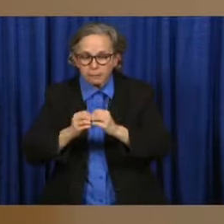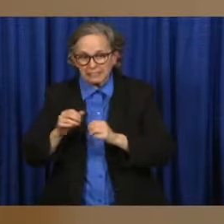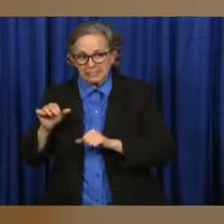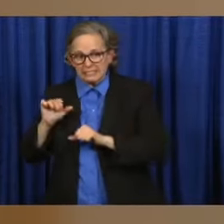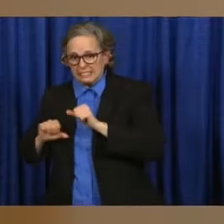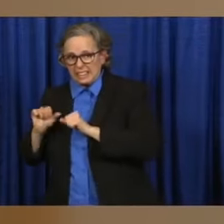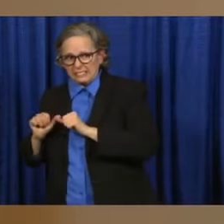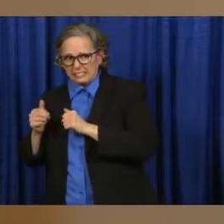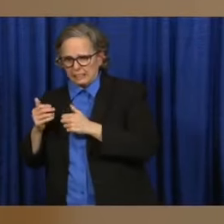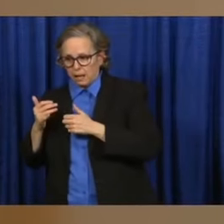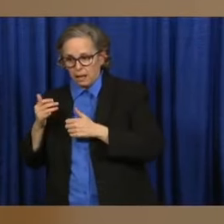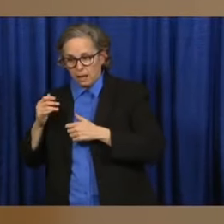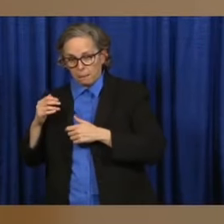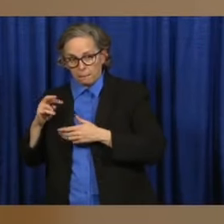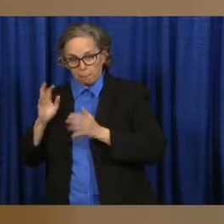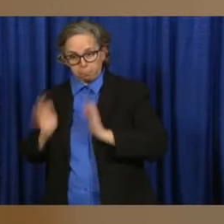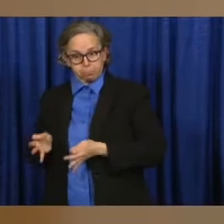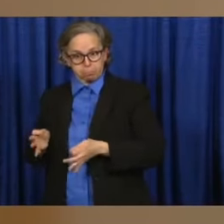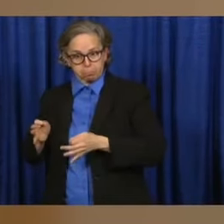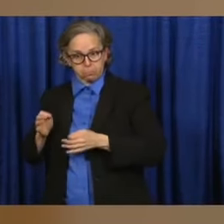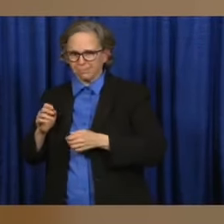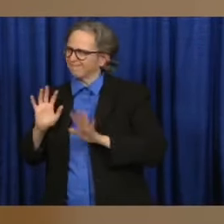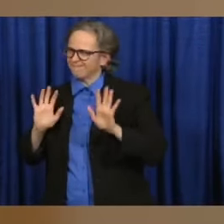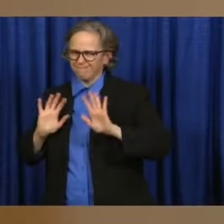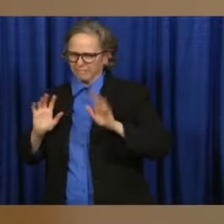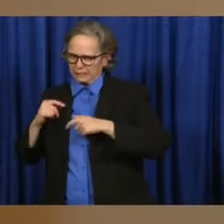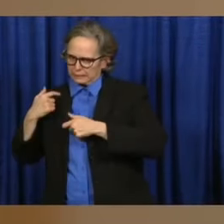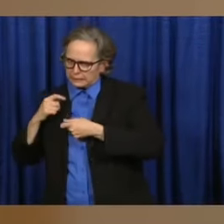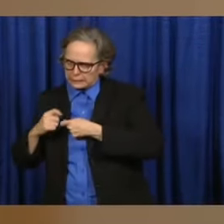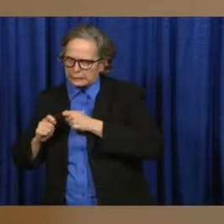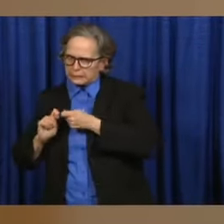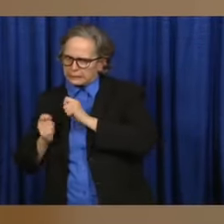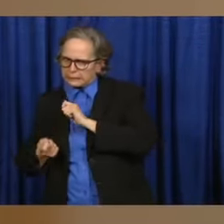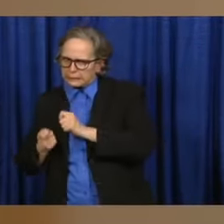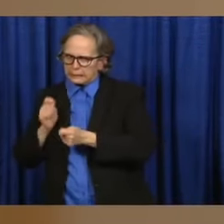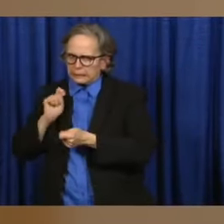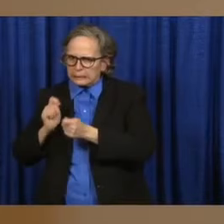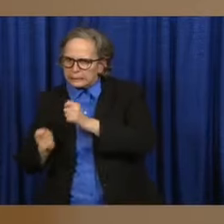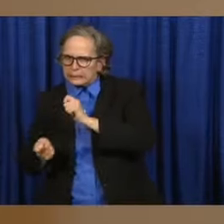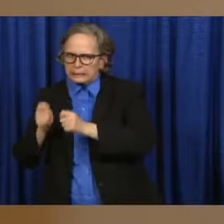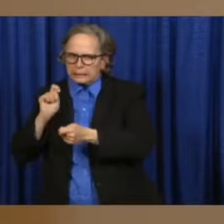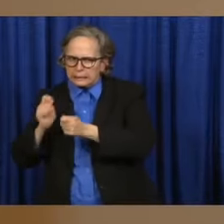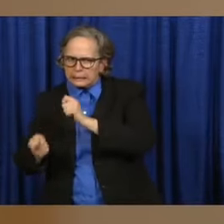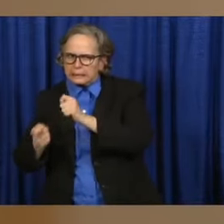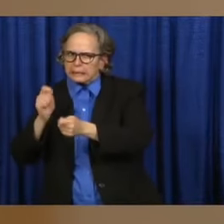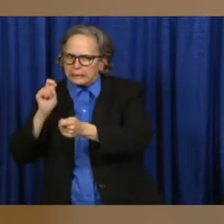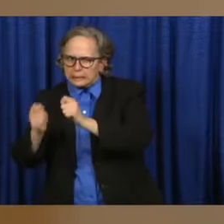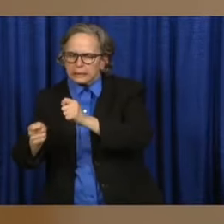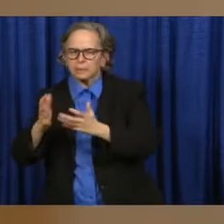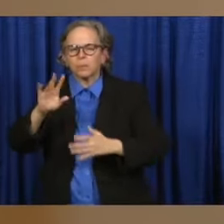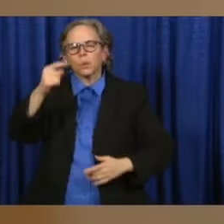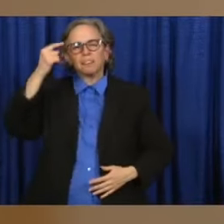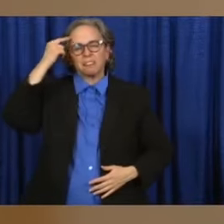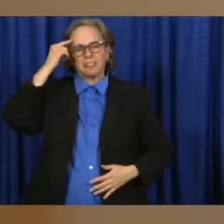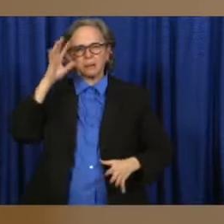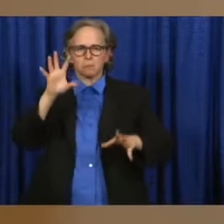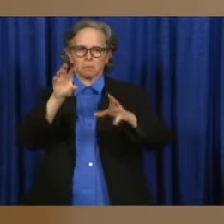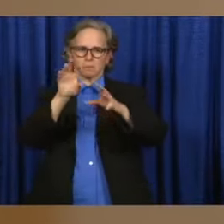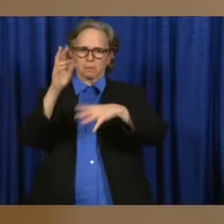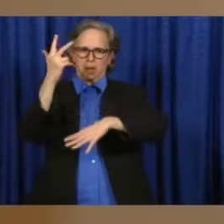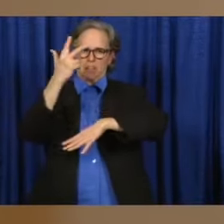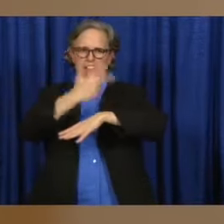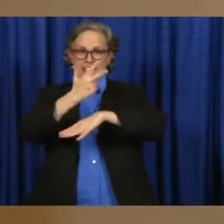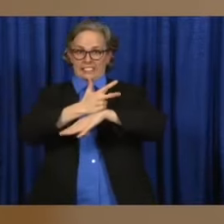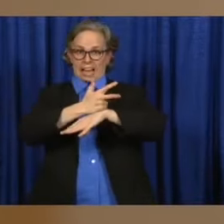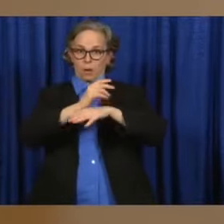right now we're saying someone is clear if you're staying at home often, if you've been 3 days without a fever, or and